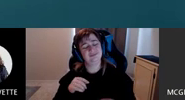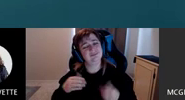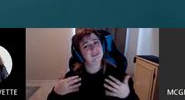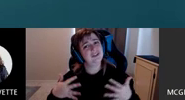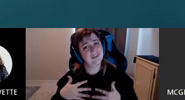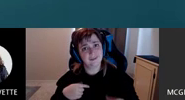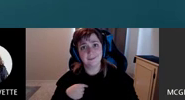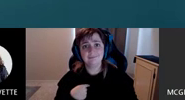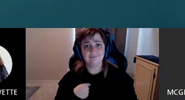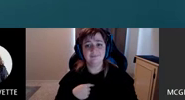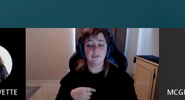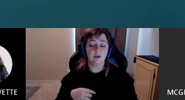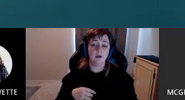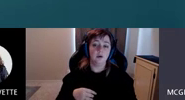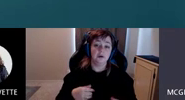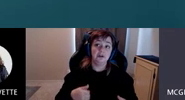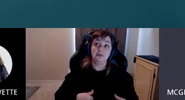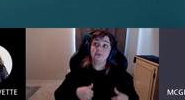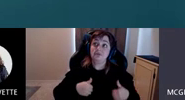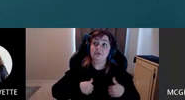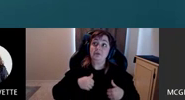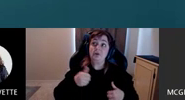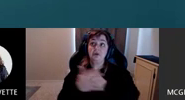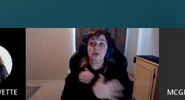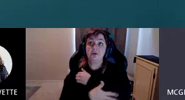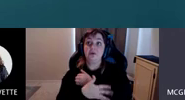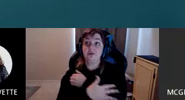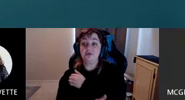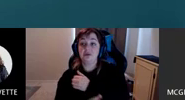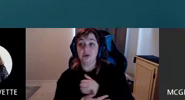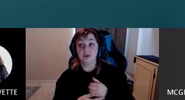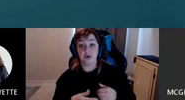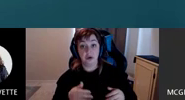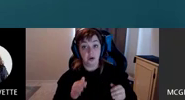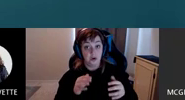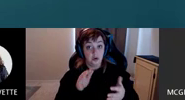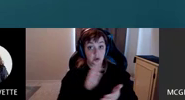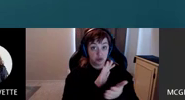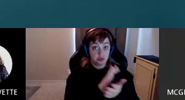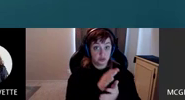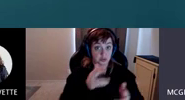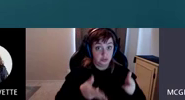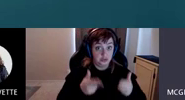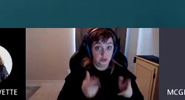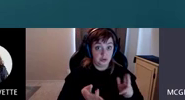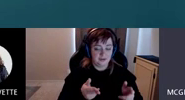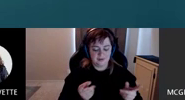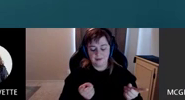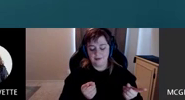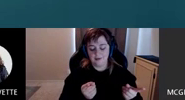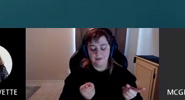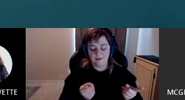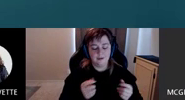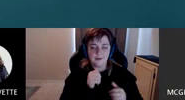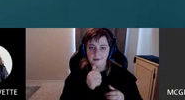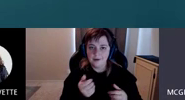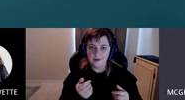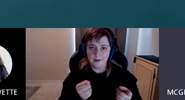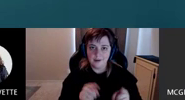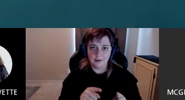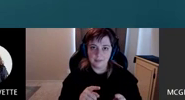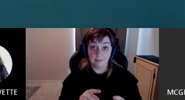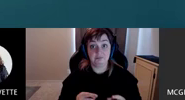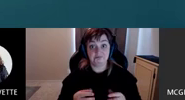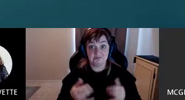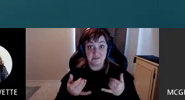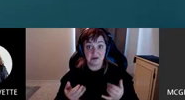really have to deal with school shootings. Now we're back in America and I get scared. And I'm like, okay, well, now I know what